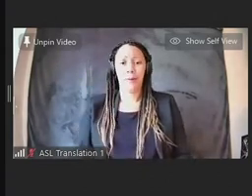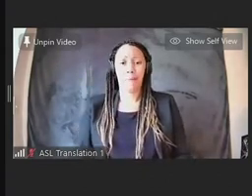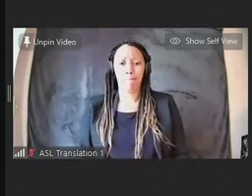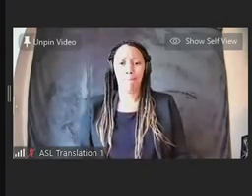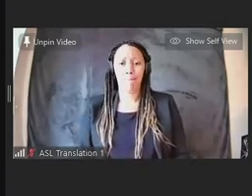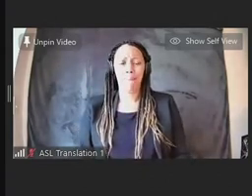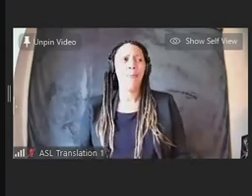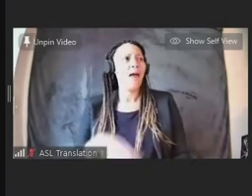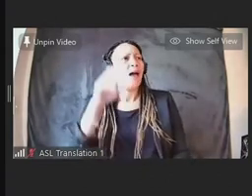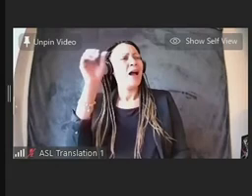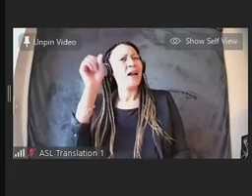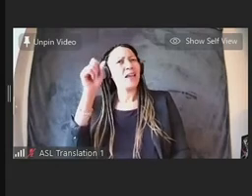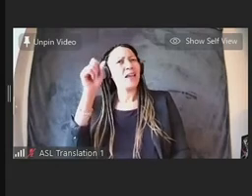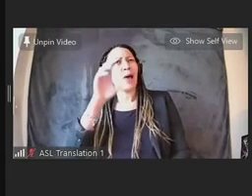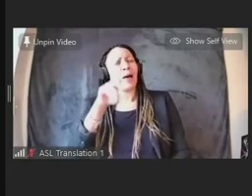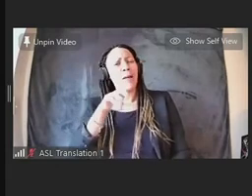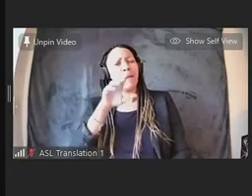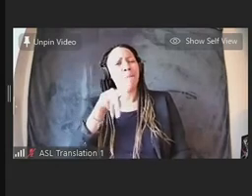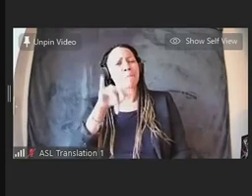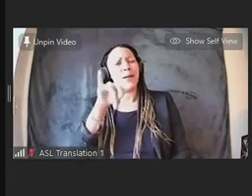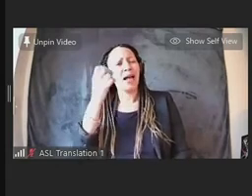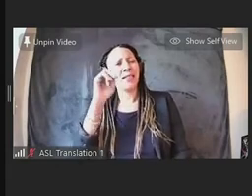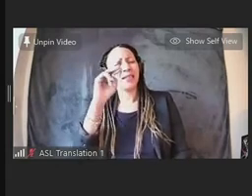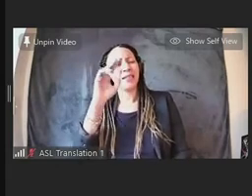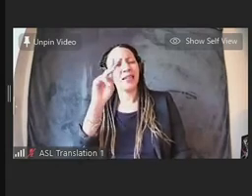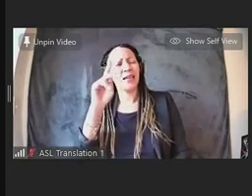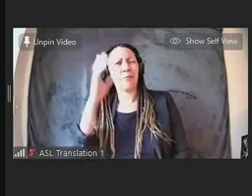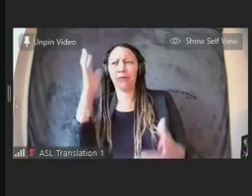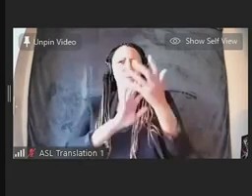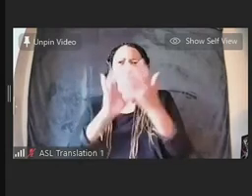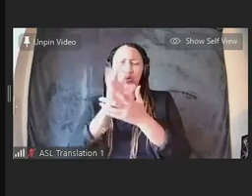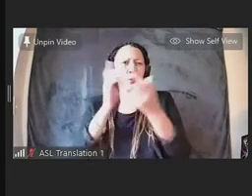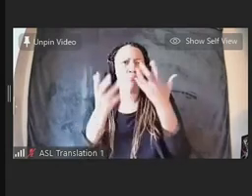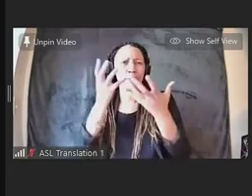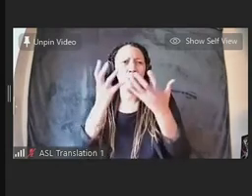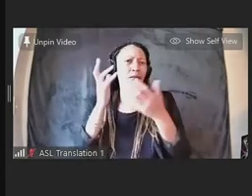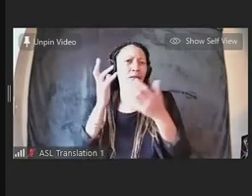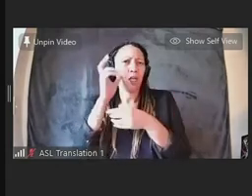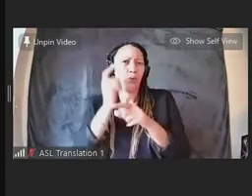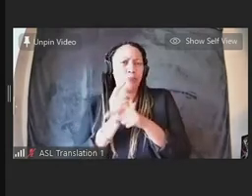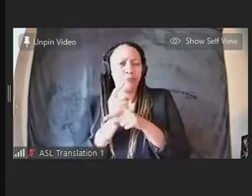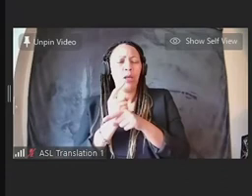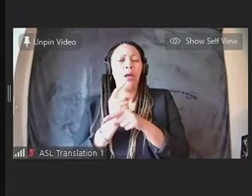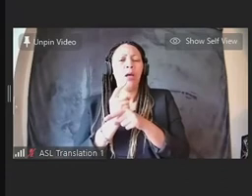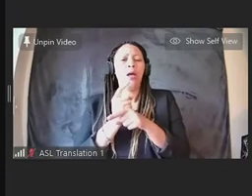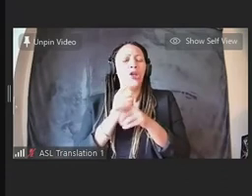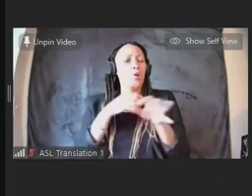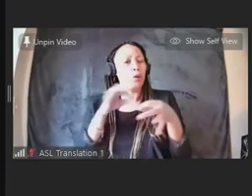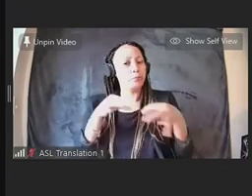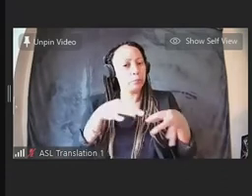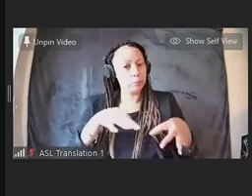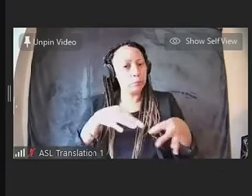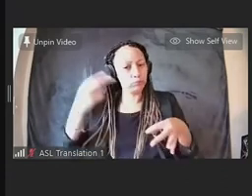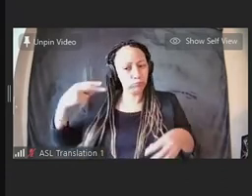Okay. Yes, Mr. Palatnik, I wonder if I'm a little confused here, or maybe I just misheard. You explained the long